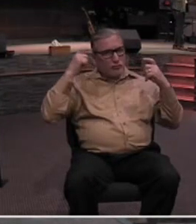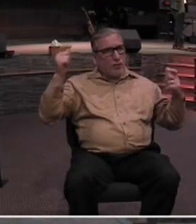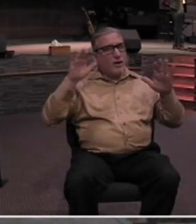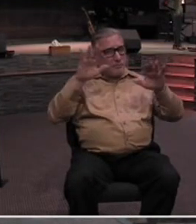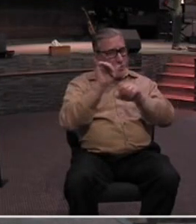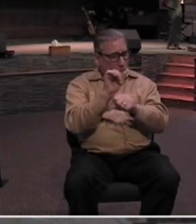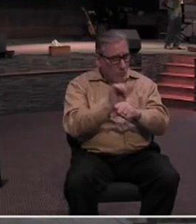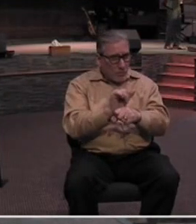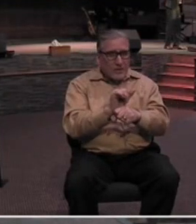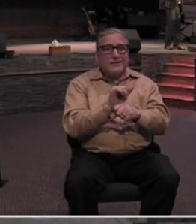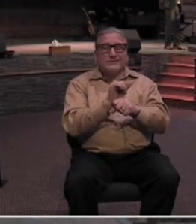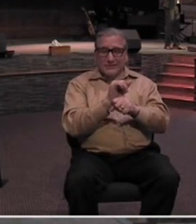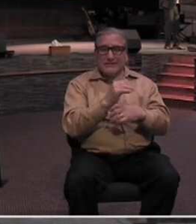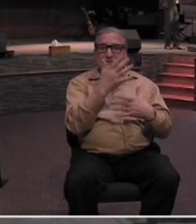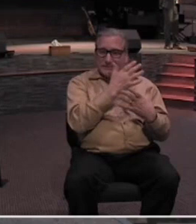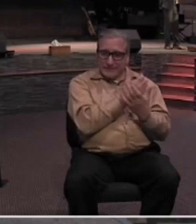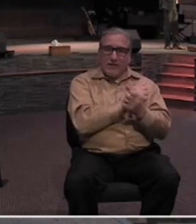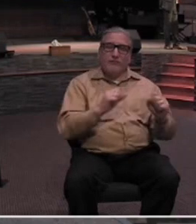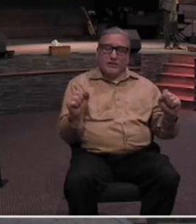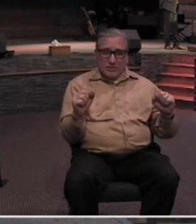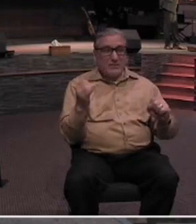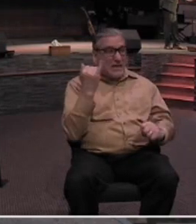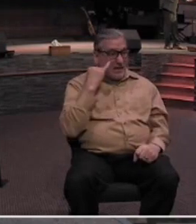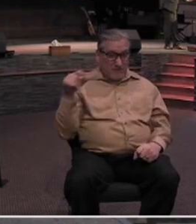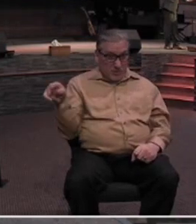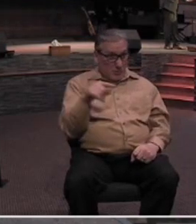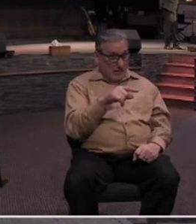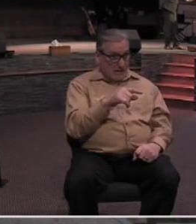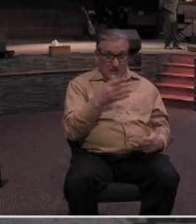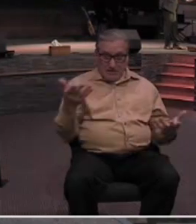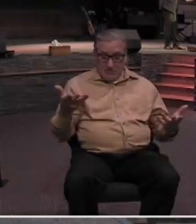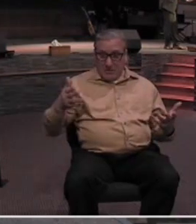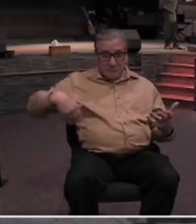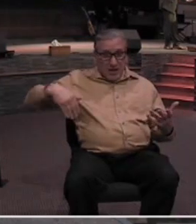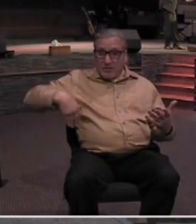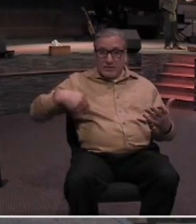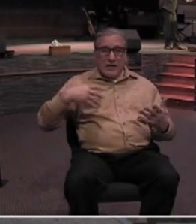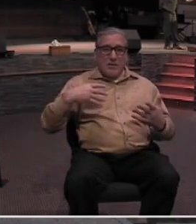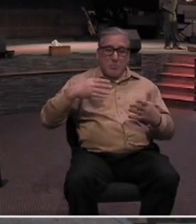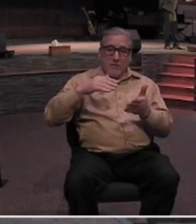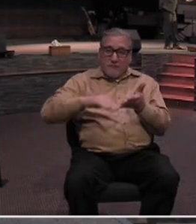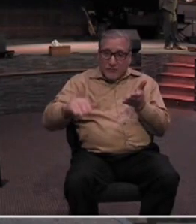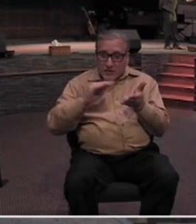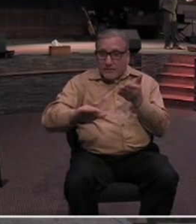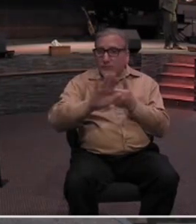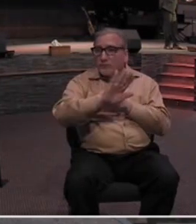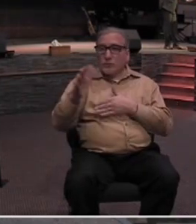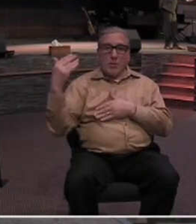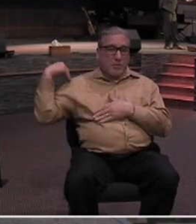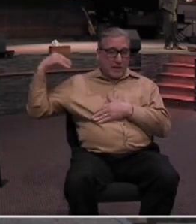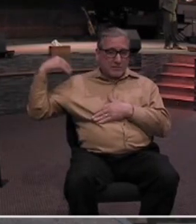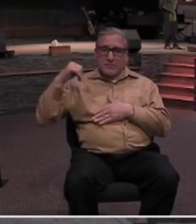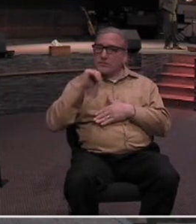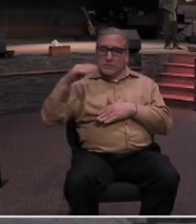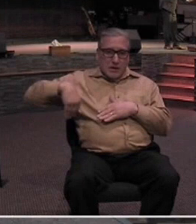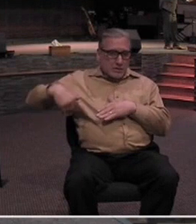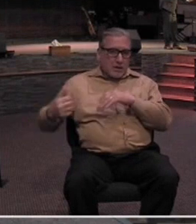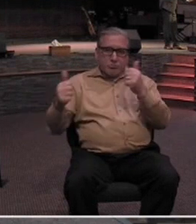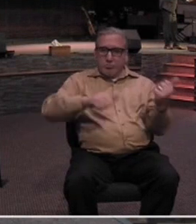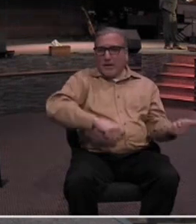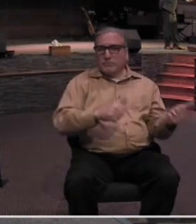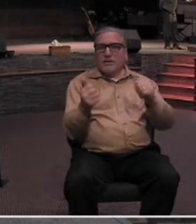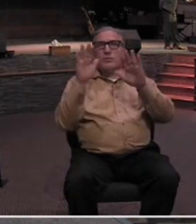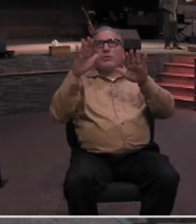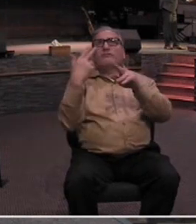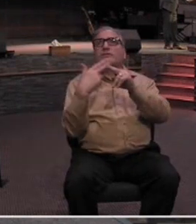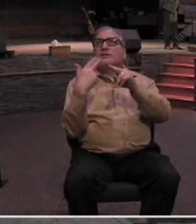is the miracle of salvation? And if you are here, you have not yet been forgiven of your past. If you've not yet been baptized in the wonderful name of